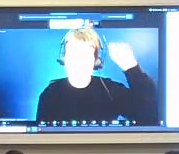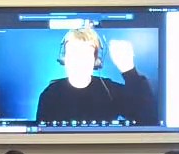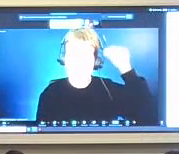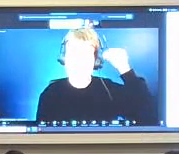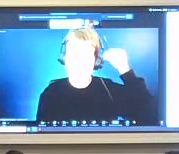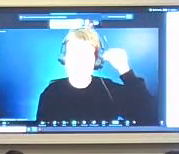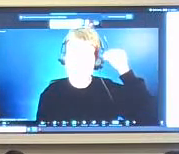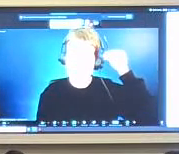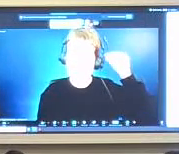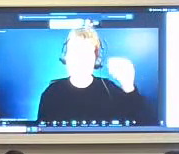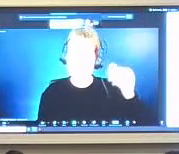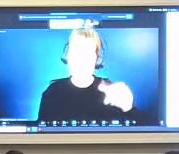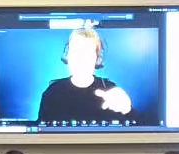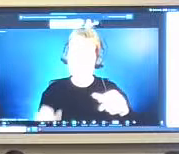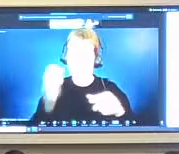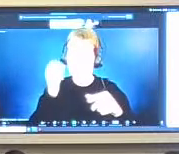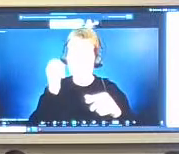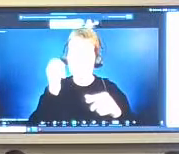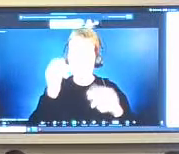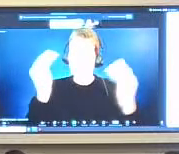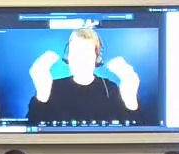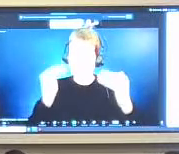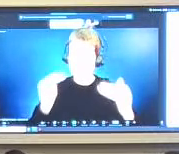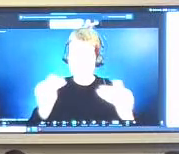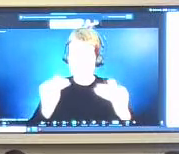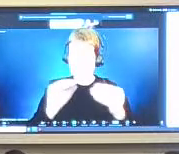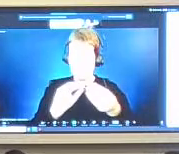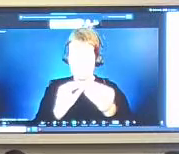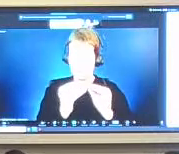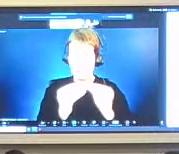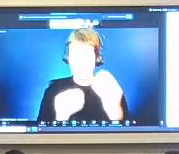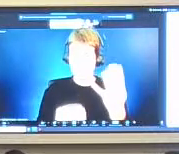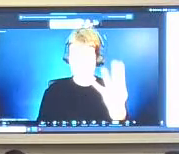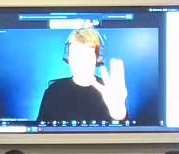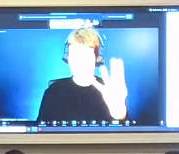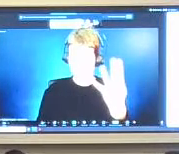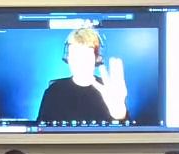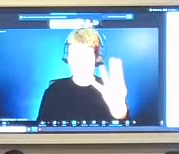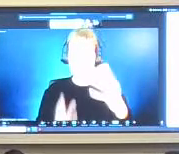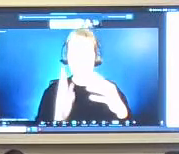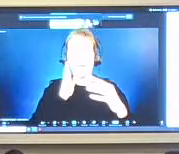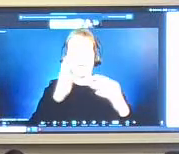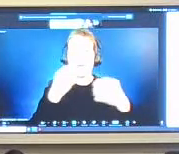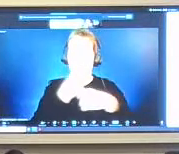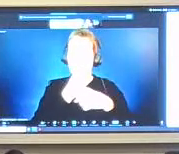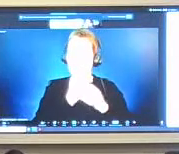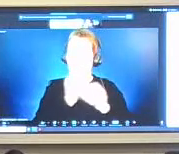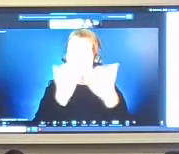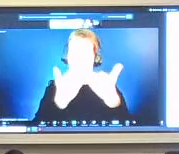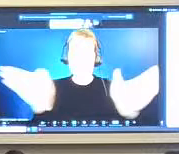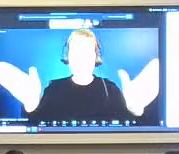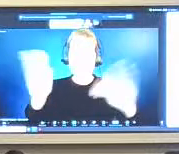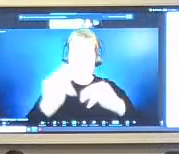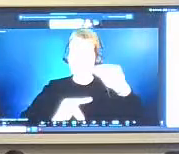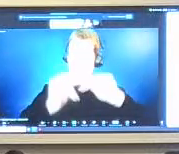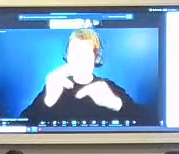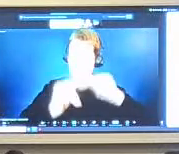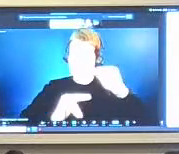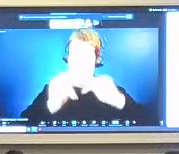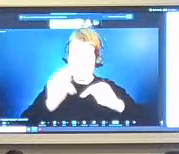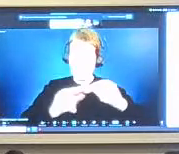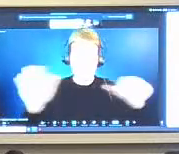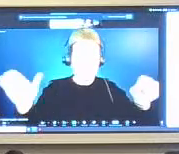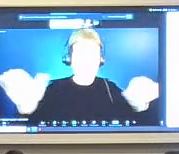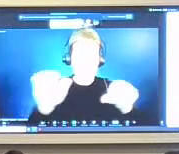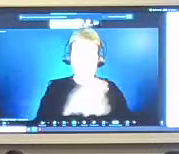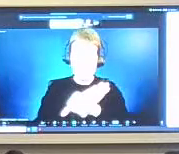compliant. Yes. And we're supposed to brainstorm that. And we're supposed to bring specific addresses.